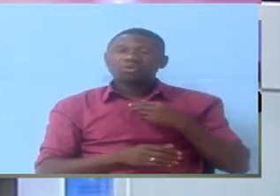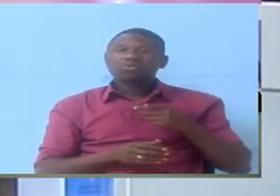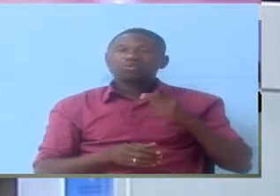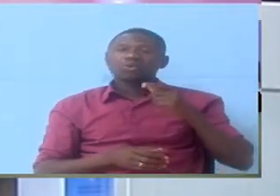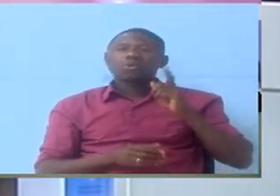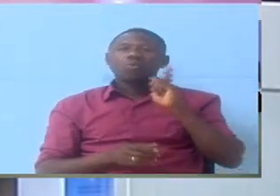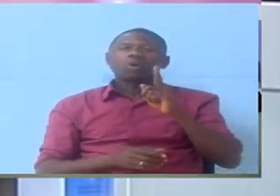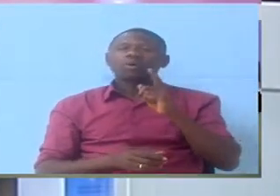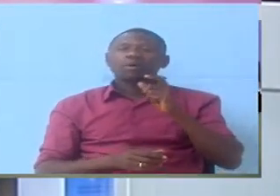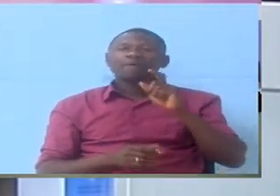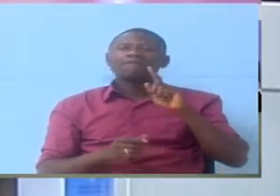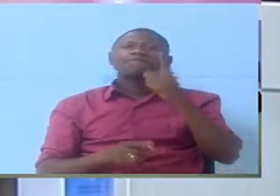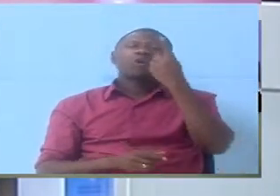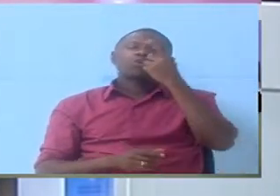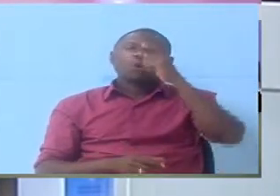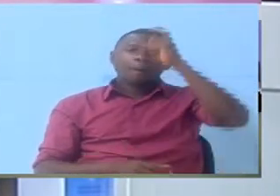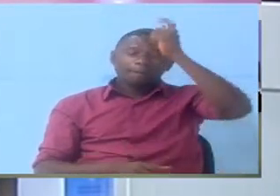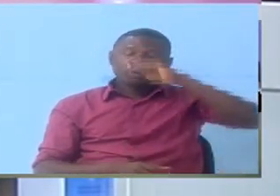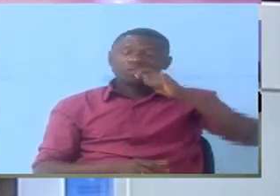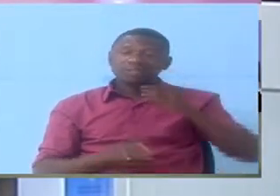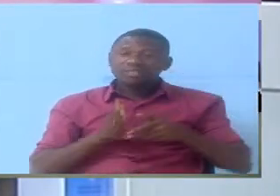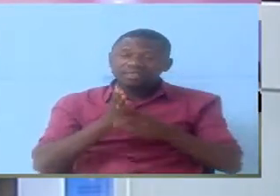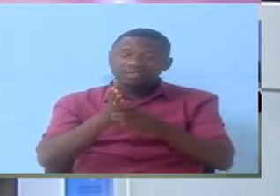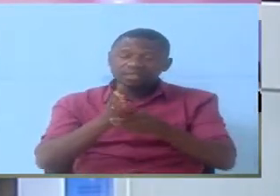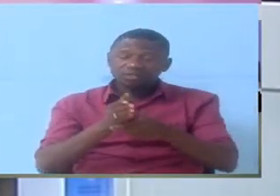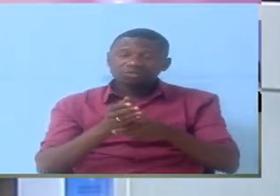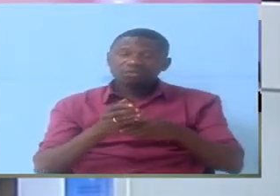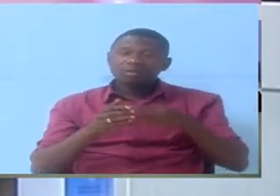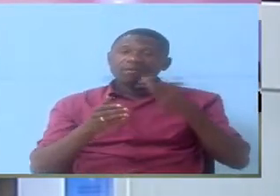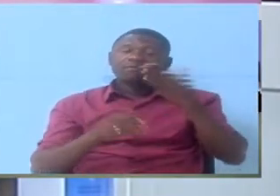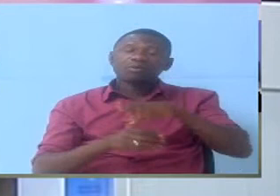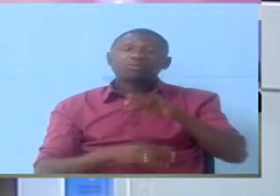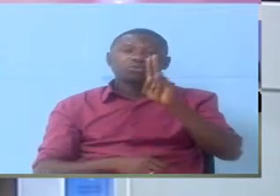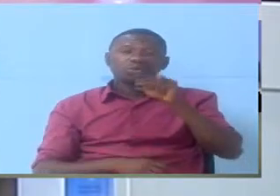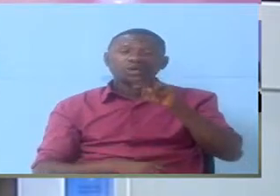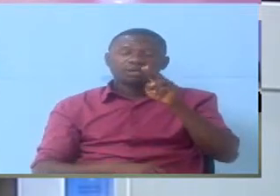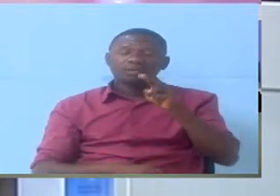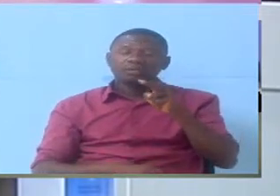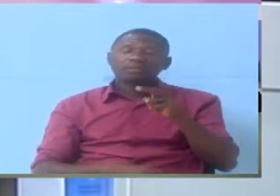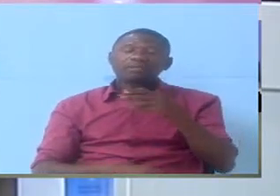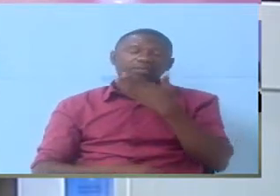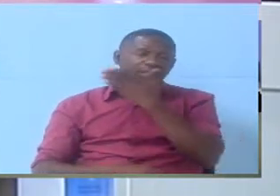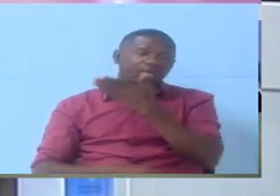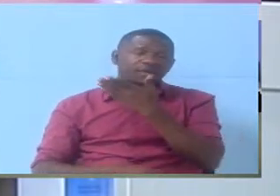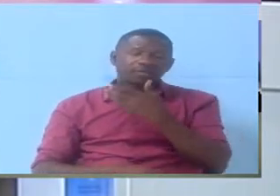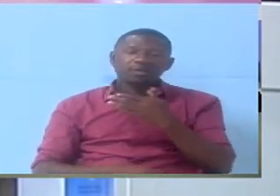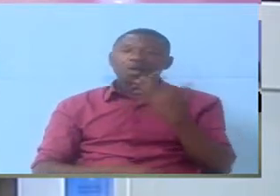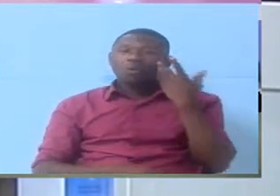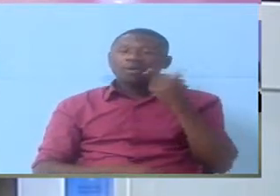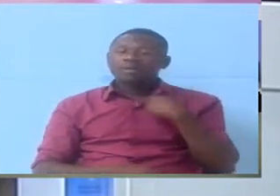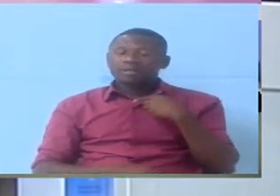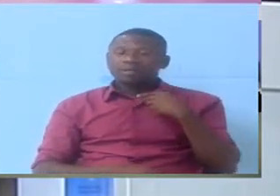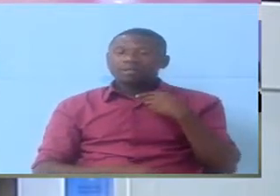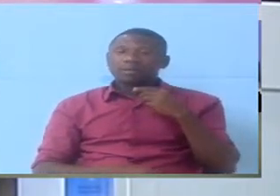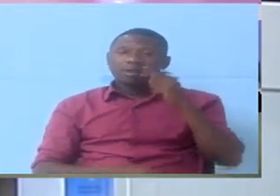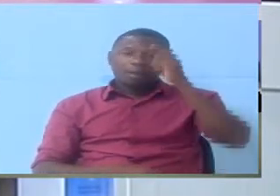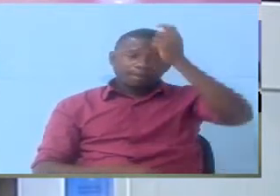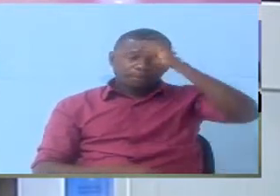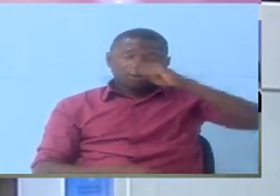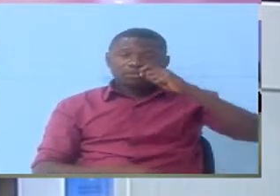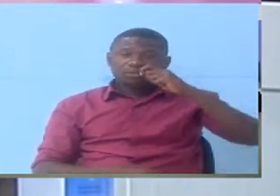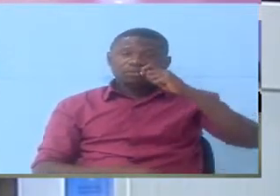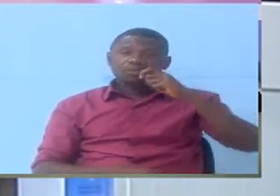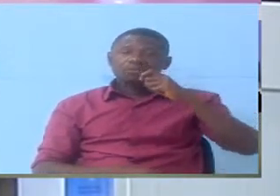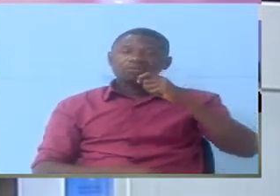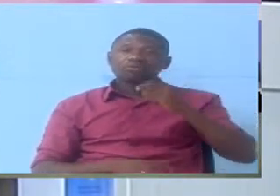nyatronka follow dantango luti menu bata UN la Karola. So when the new police commissioner arrived, rim police commissioner kuto nyinata, he needed a